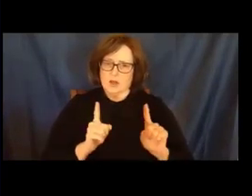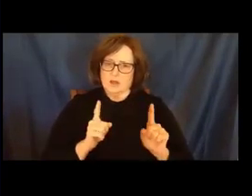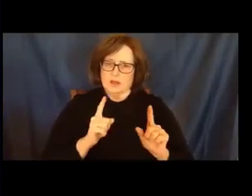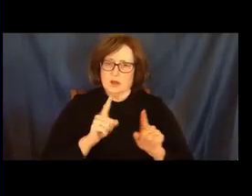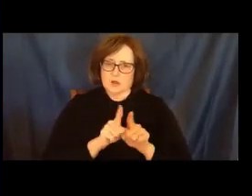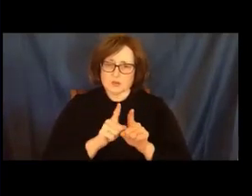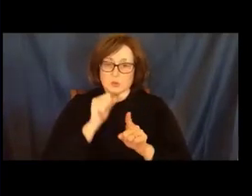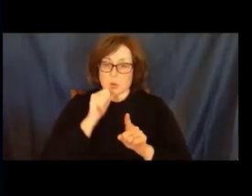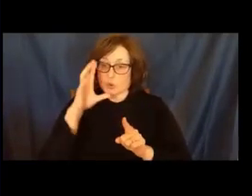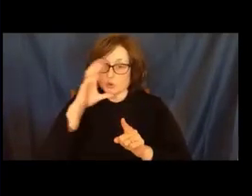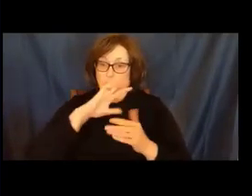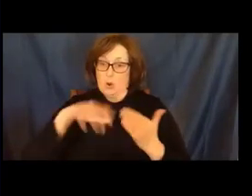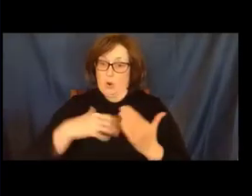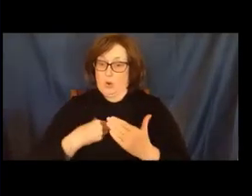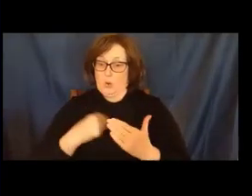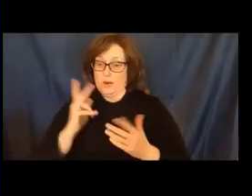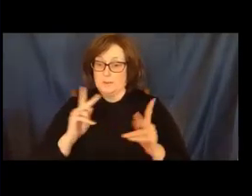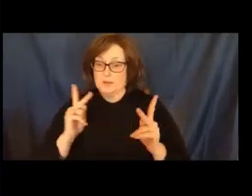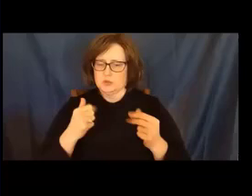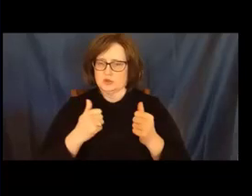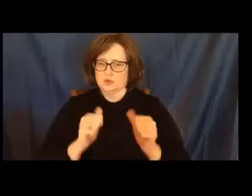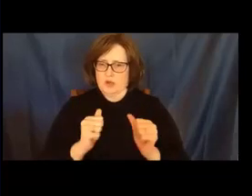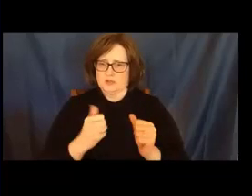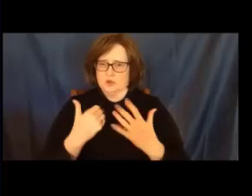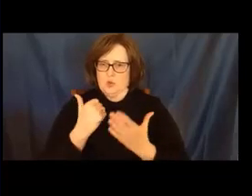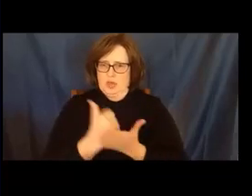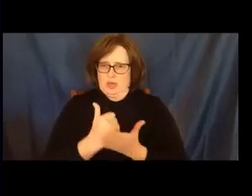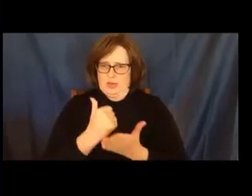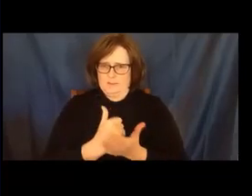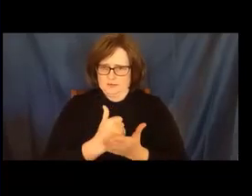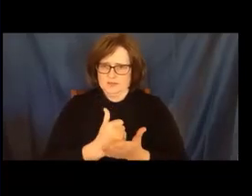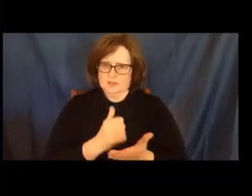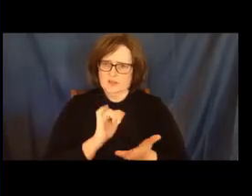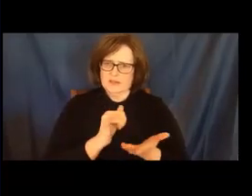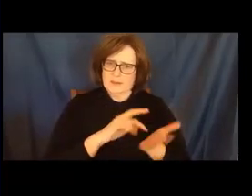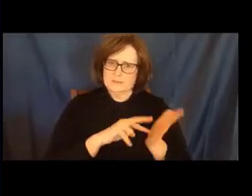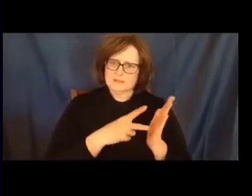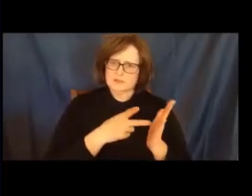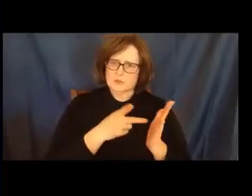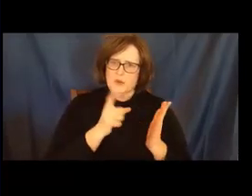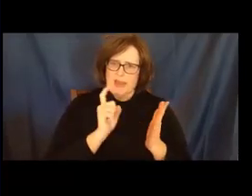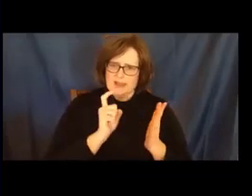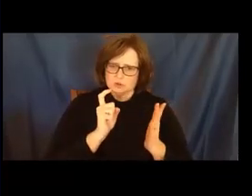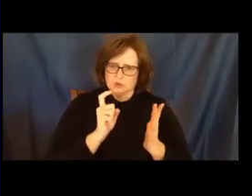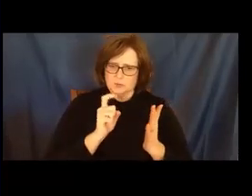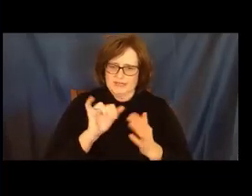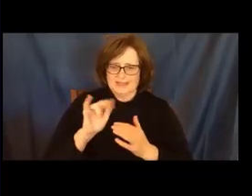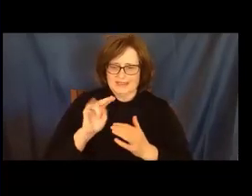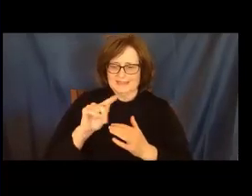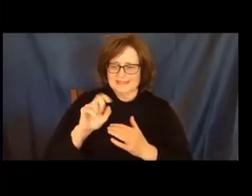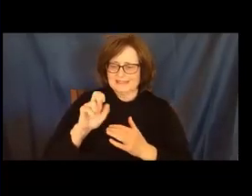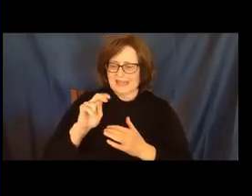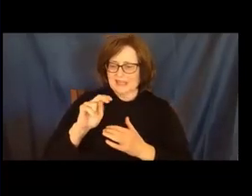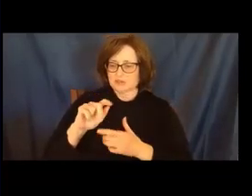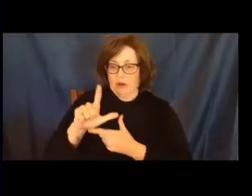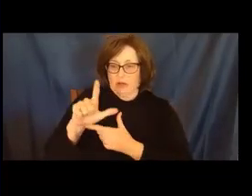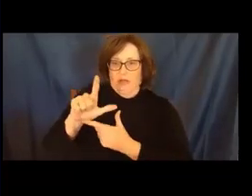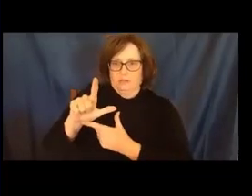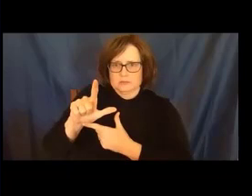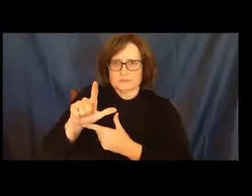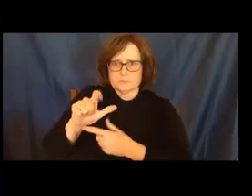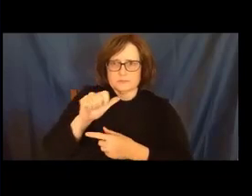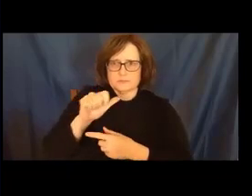Moving out of social segregation will require intentionality because so many of our communities and workplaces have been segregated for so